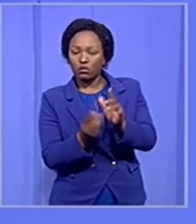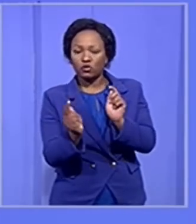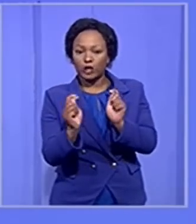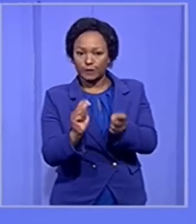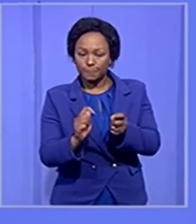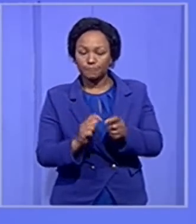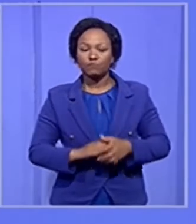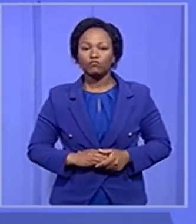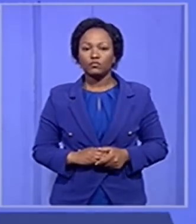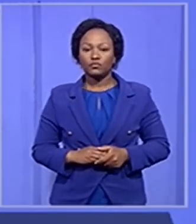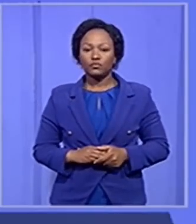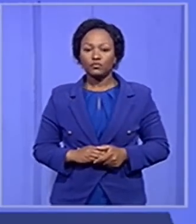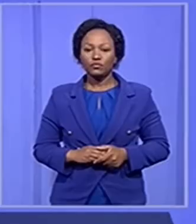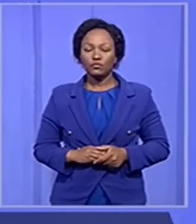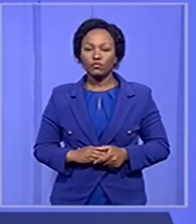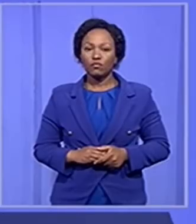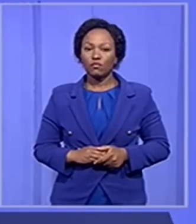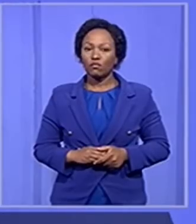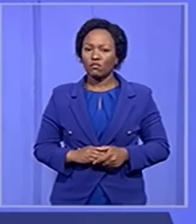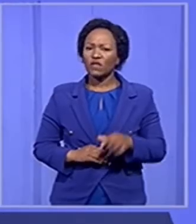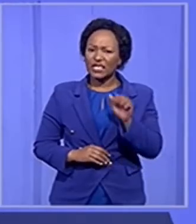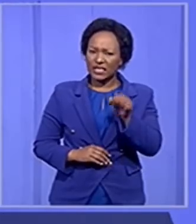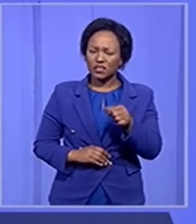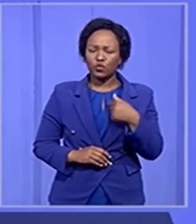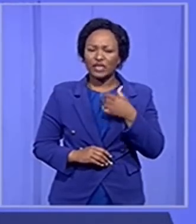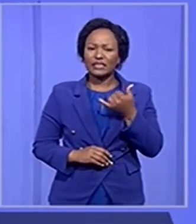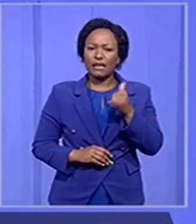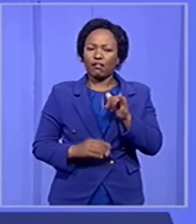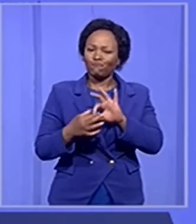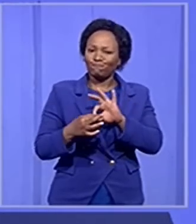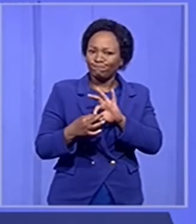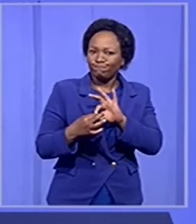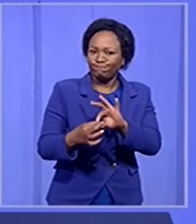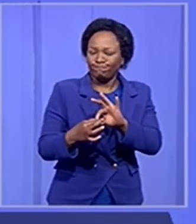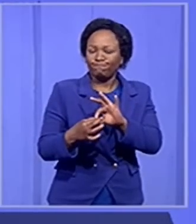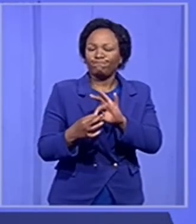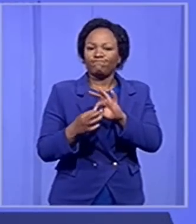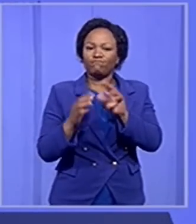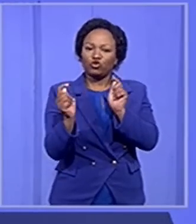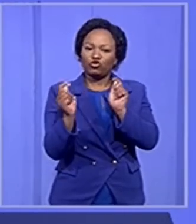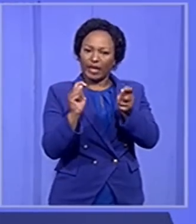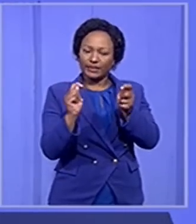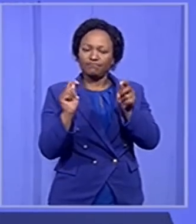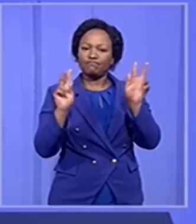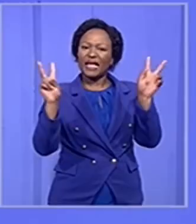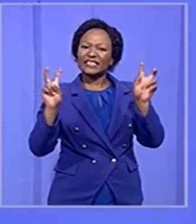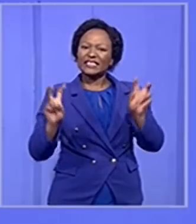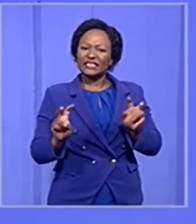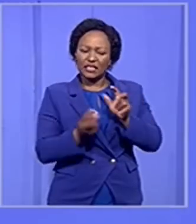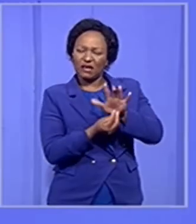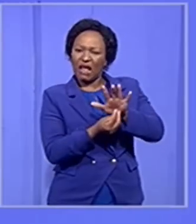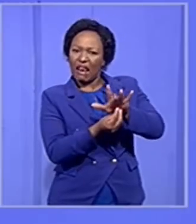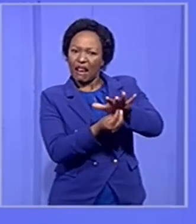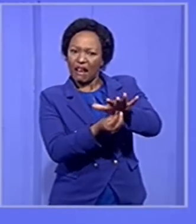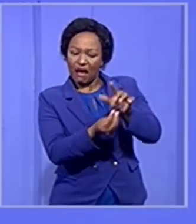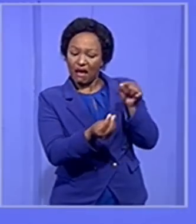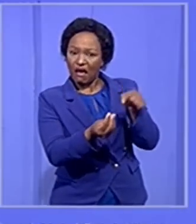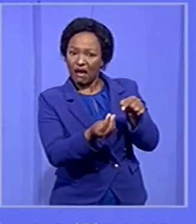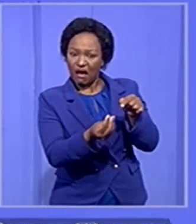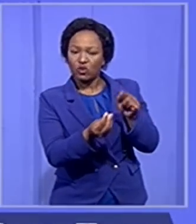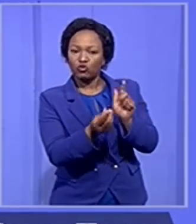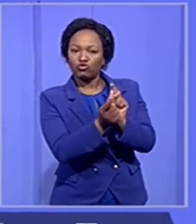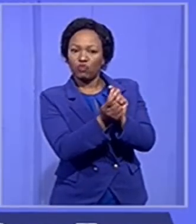commitment to a just energy transition. We have, however, decided not to